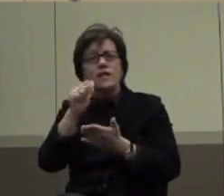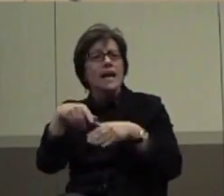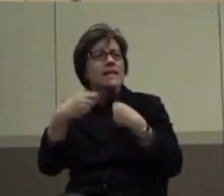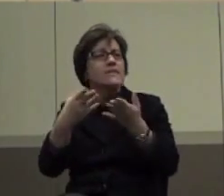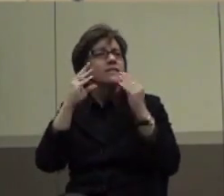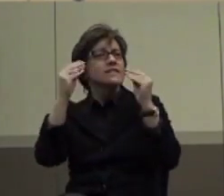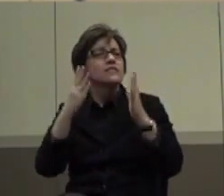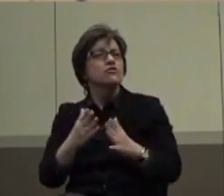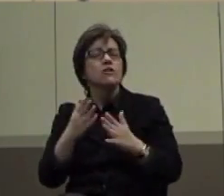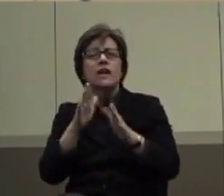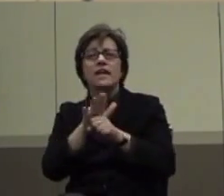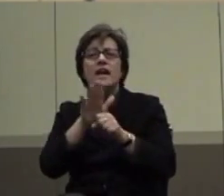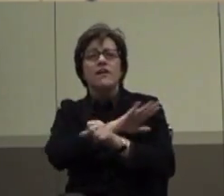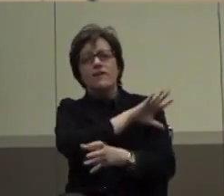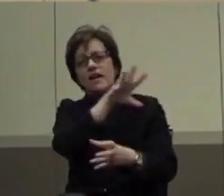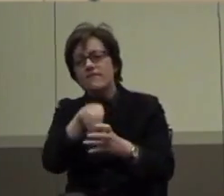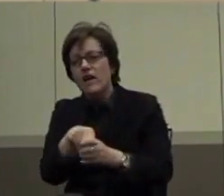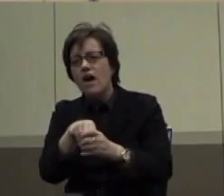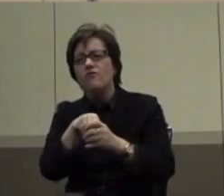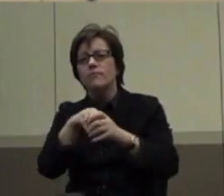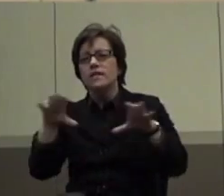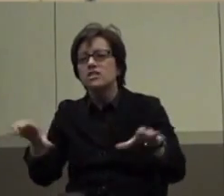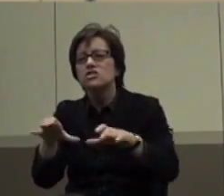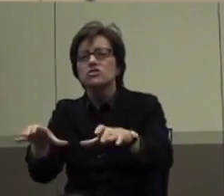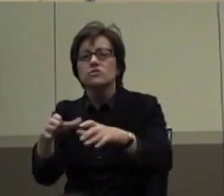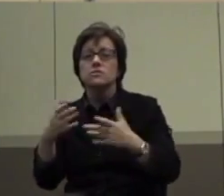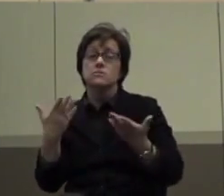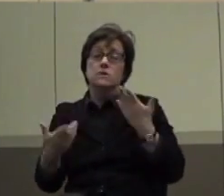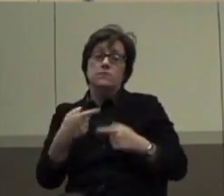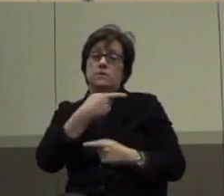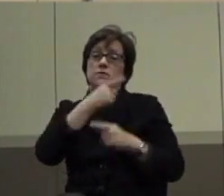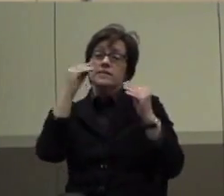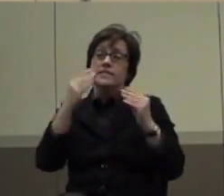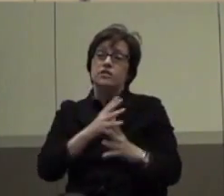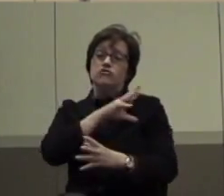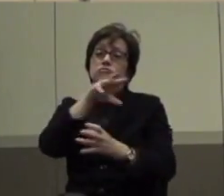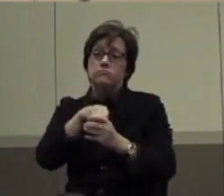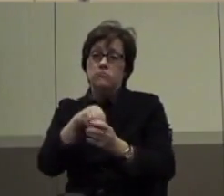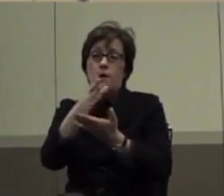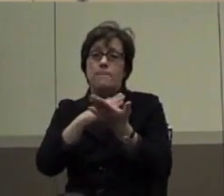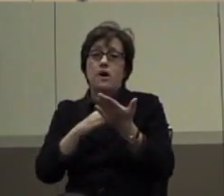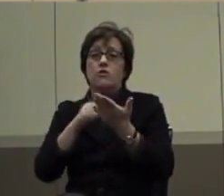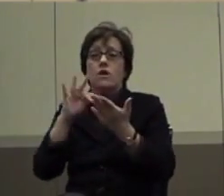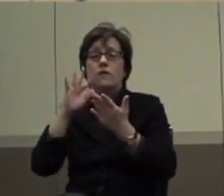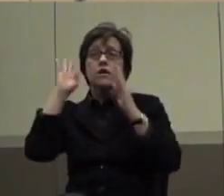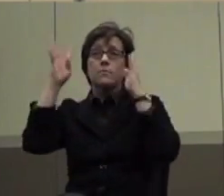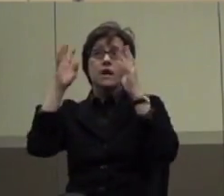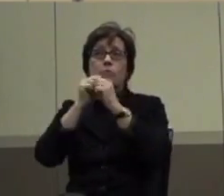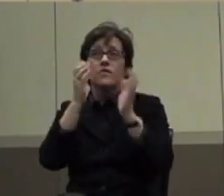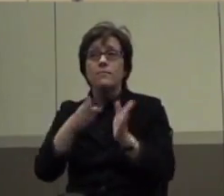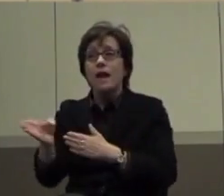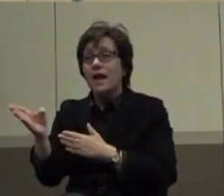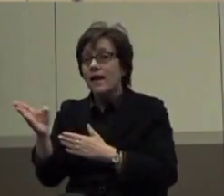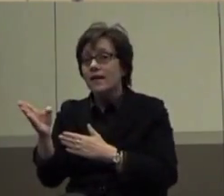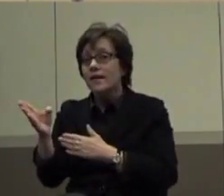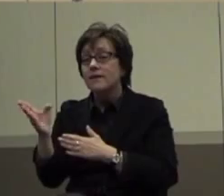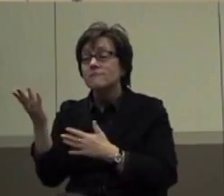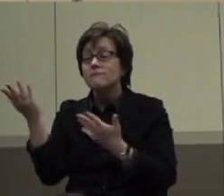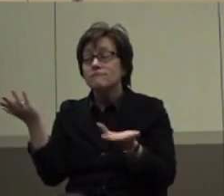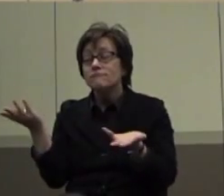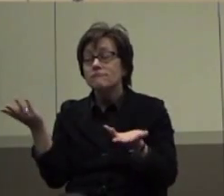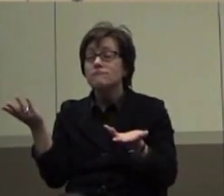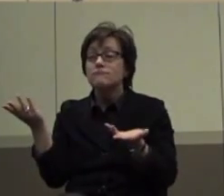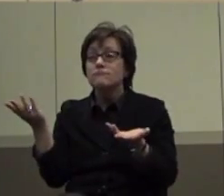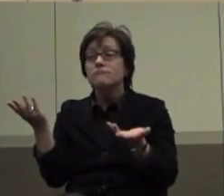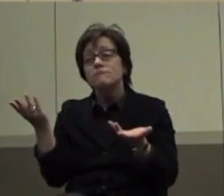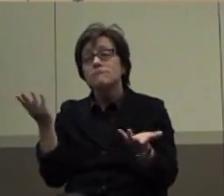play in the activity. So, is she or he part of the coming up with a plan?